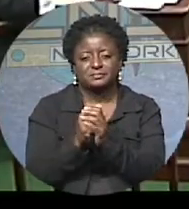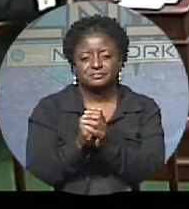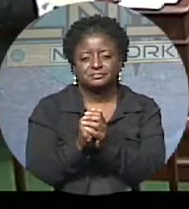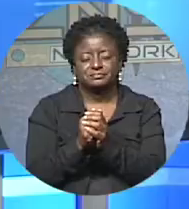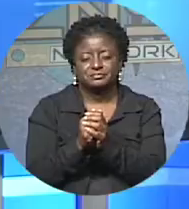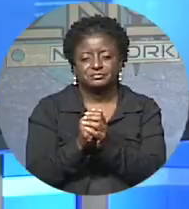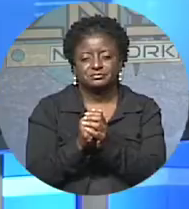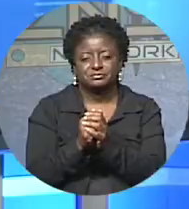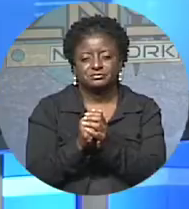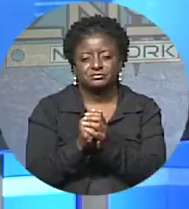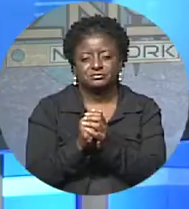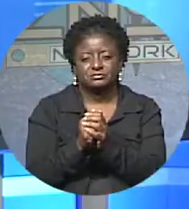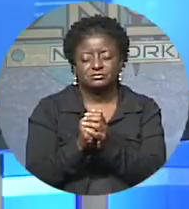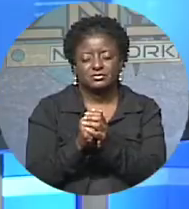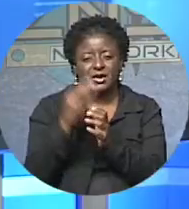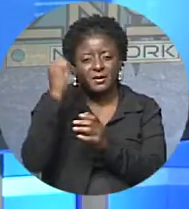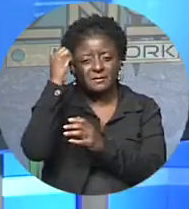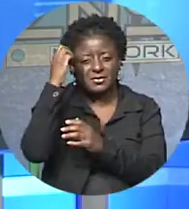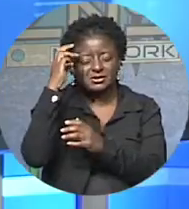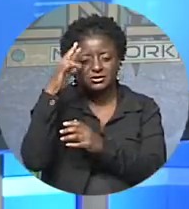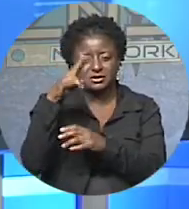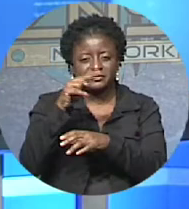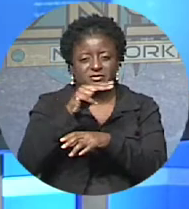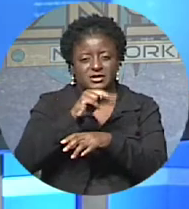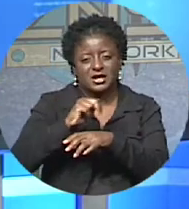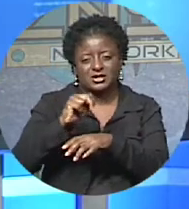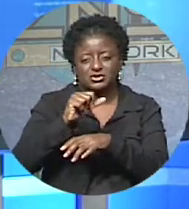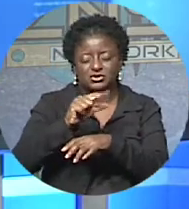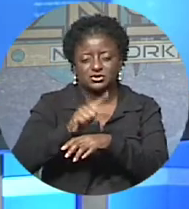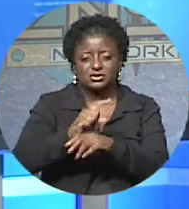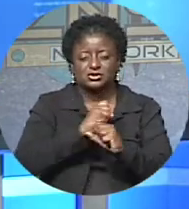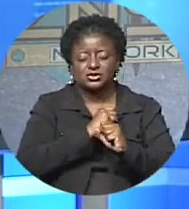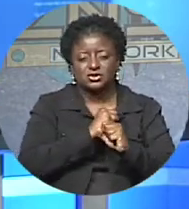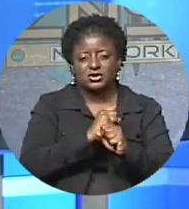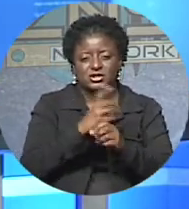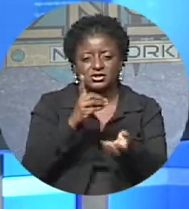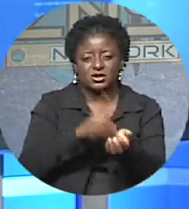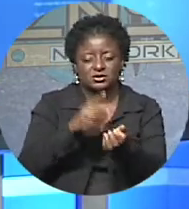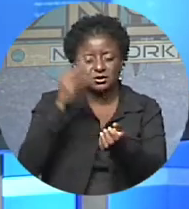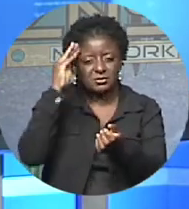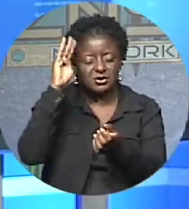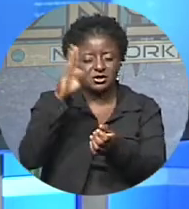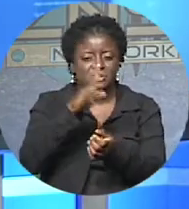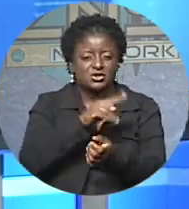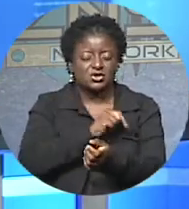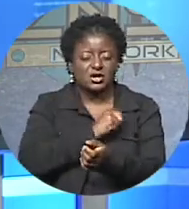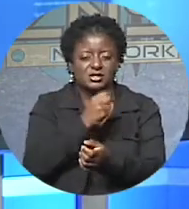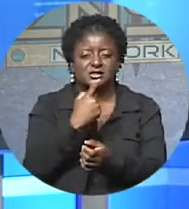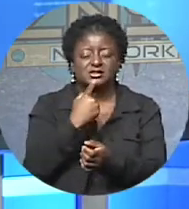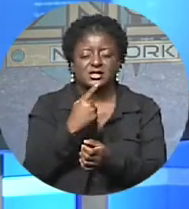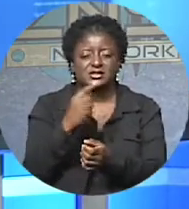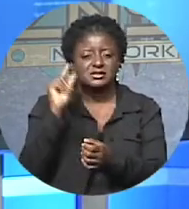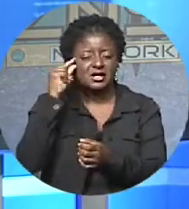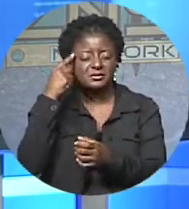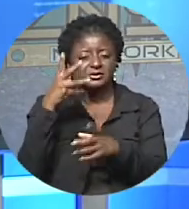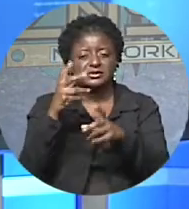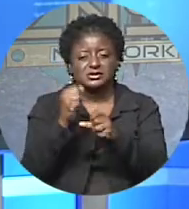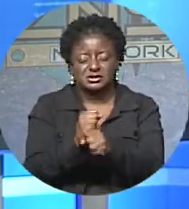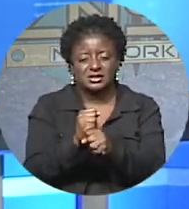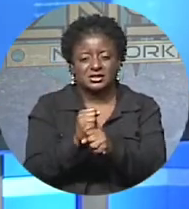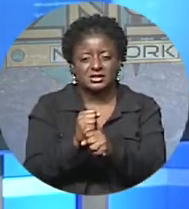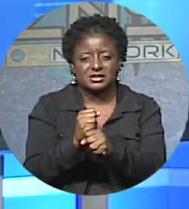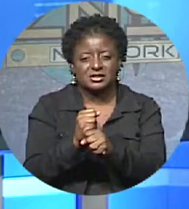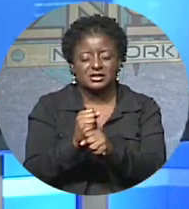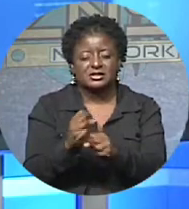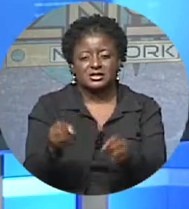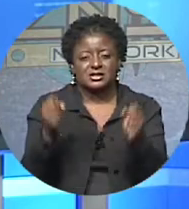Cyan Thompson. Minister of National Security Dr. Bernard Nottage says the government is taking emergency steps to reduce the backlog